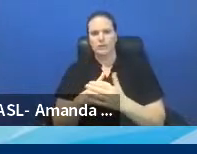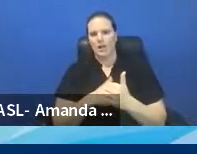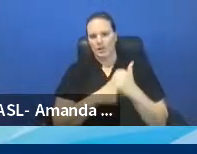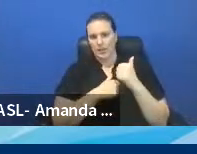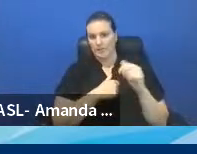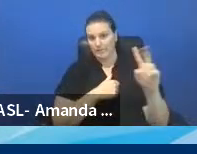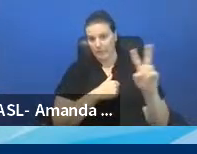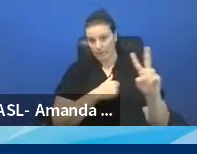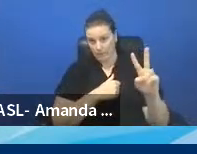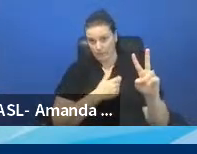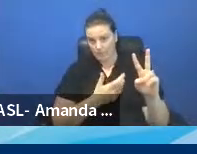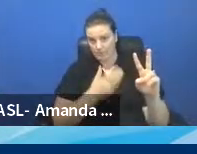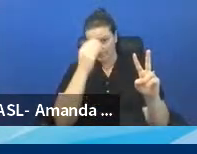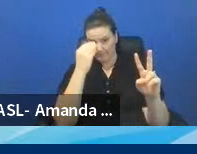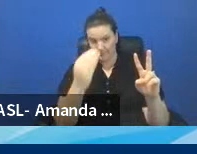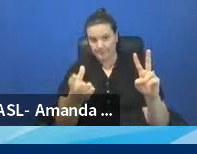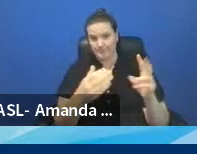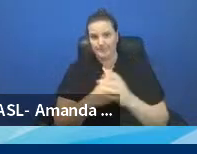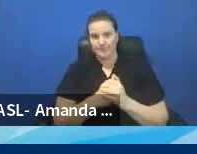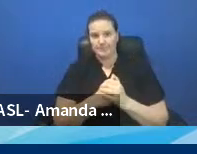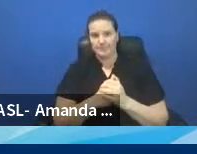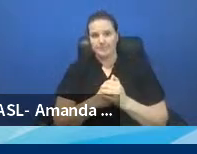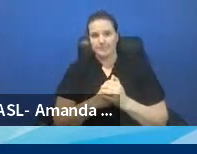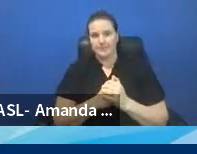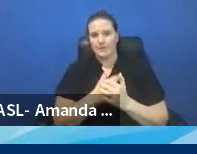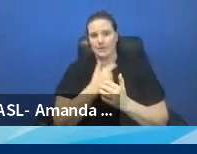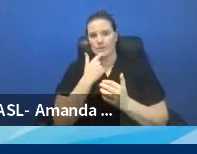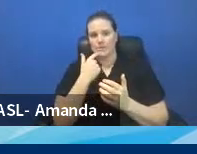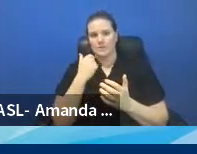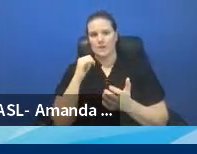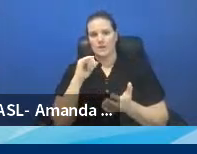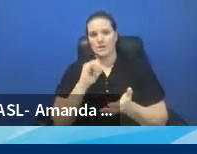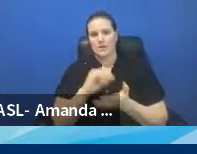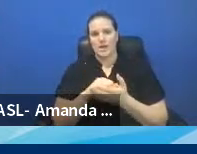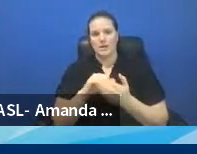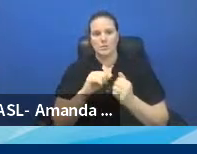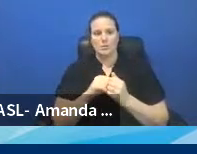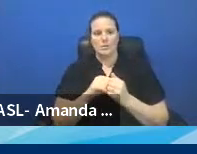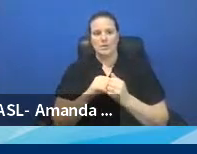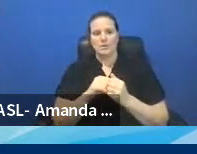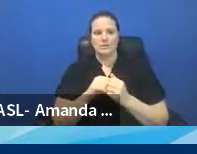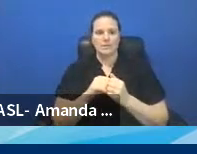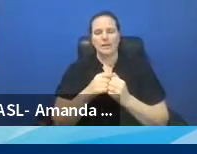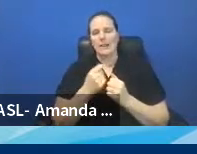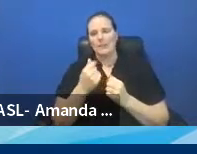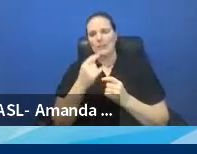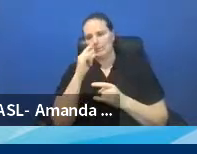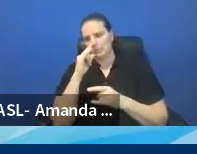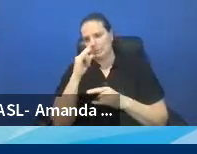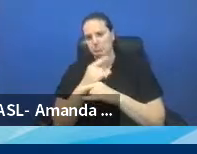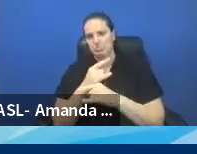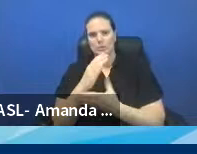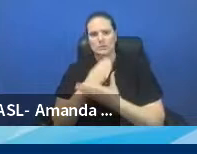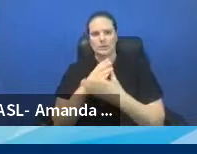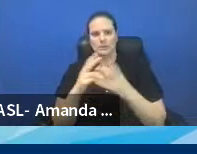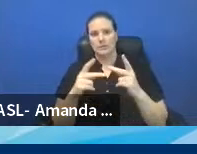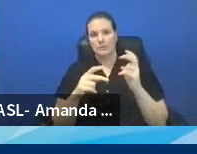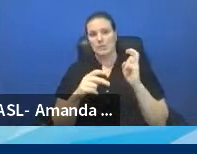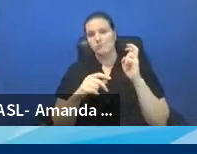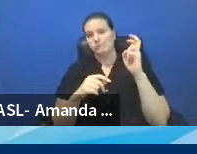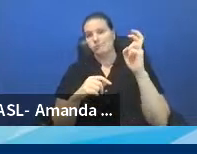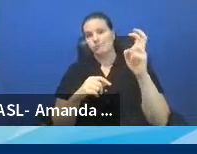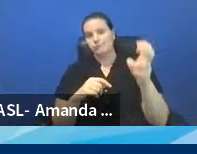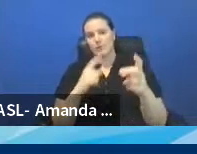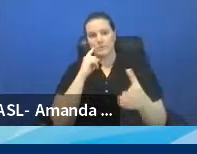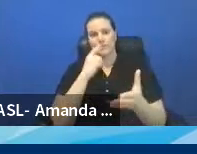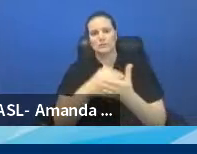by the way. So I will say this with a little bit of sarcasm. Some people do cross the river just to